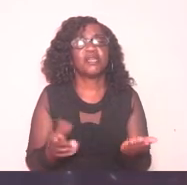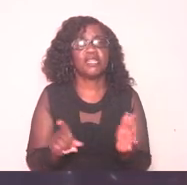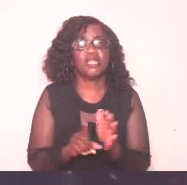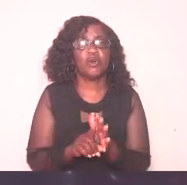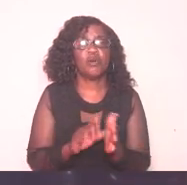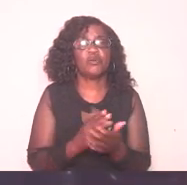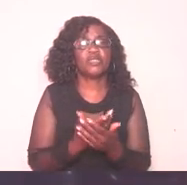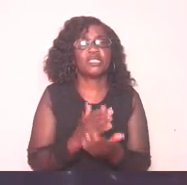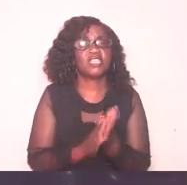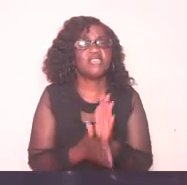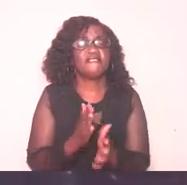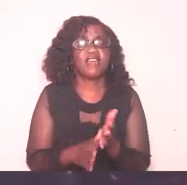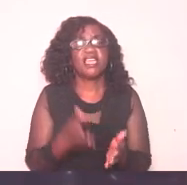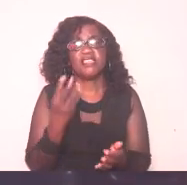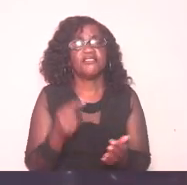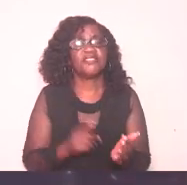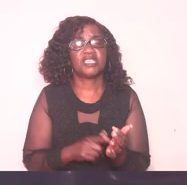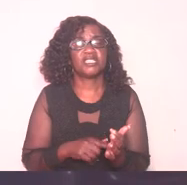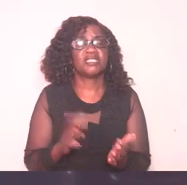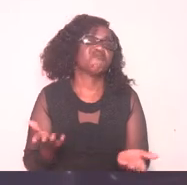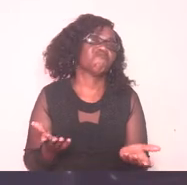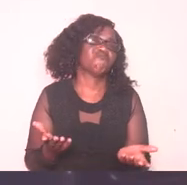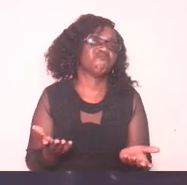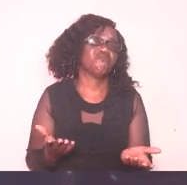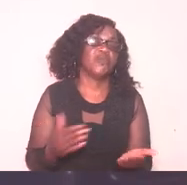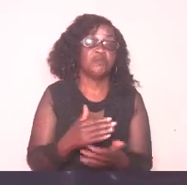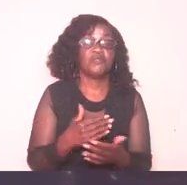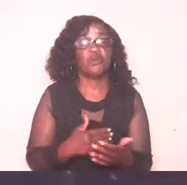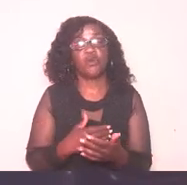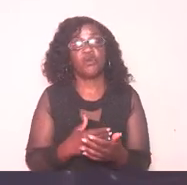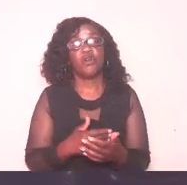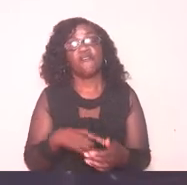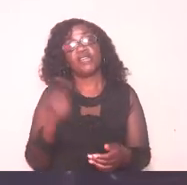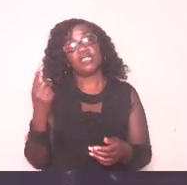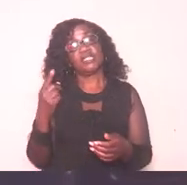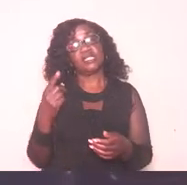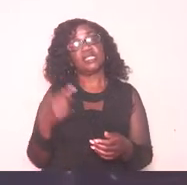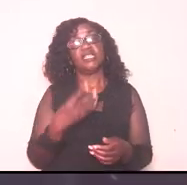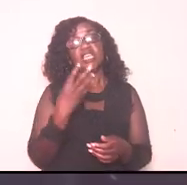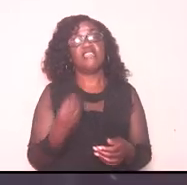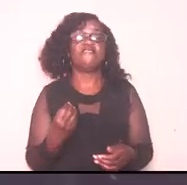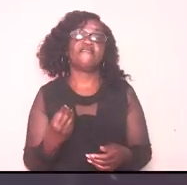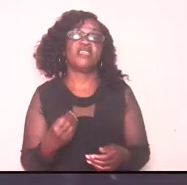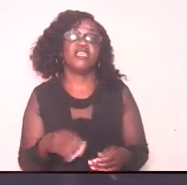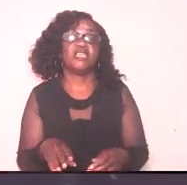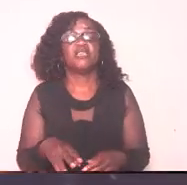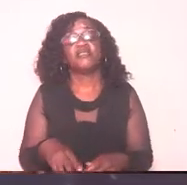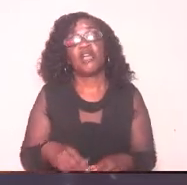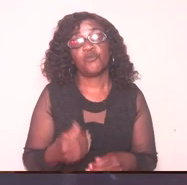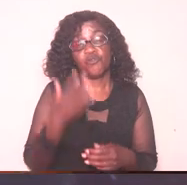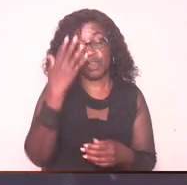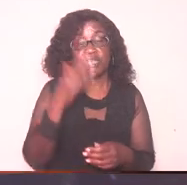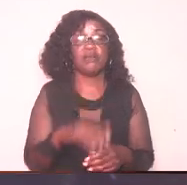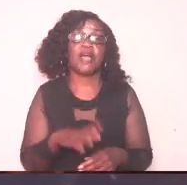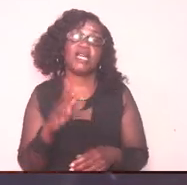today because they have not been exposed to harmful sex practices before we feel, first of all, that they have gained some maturity, but also, second